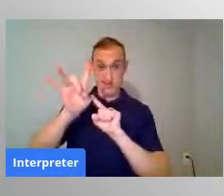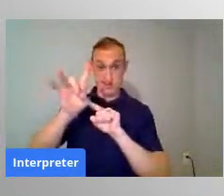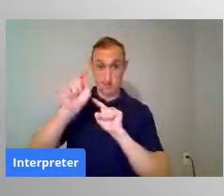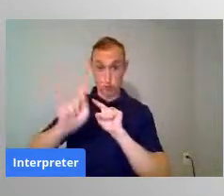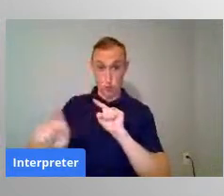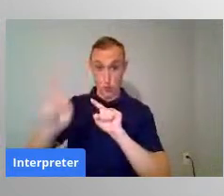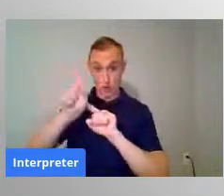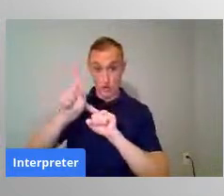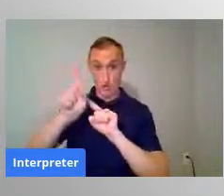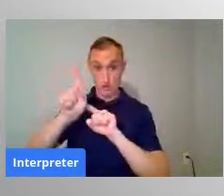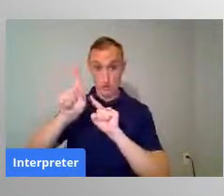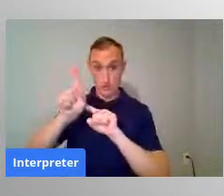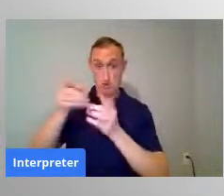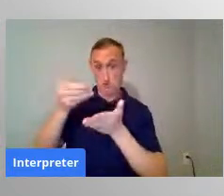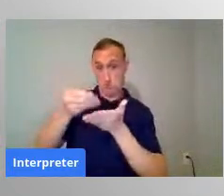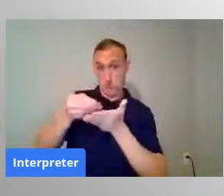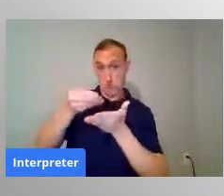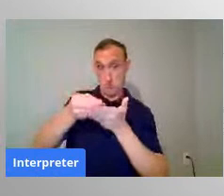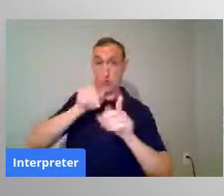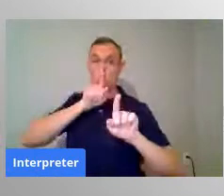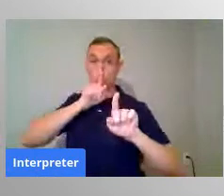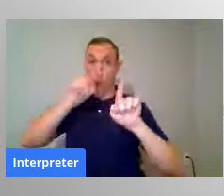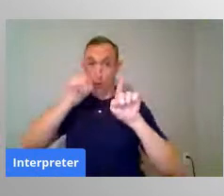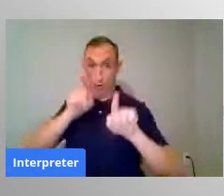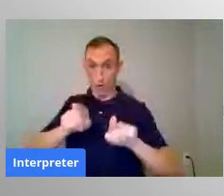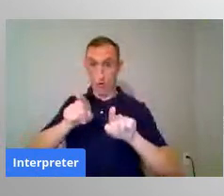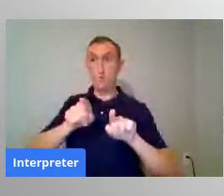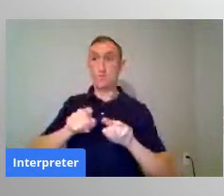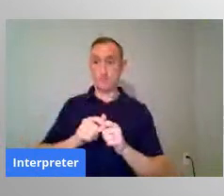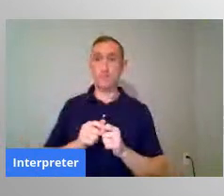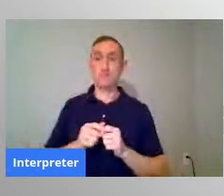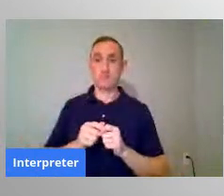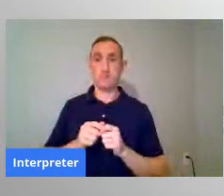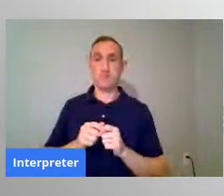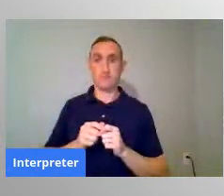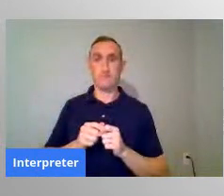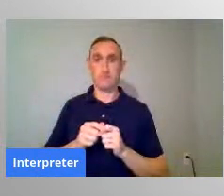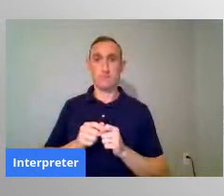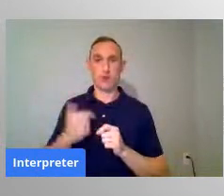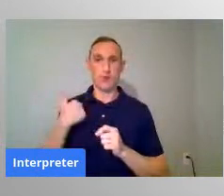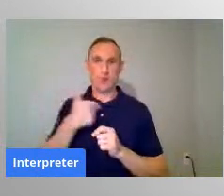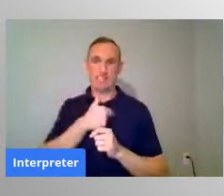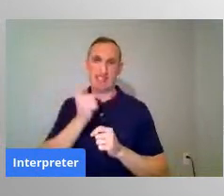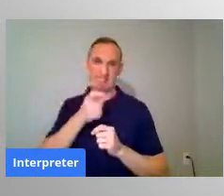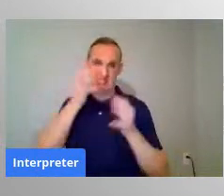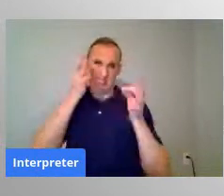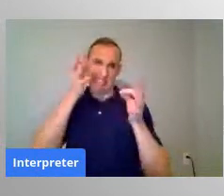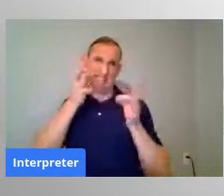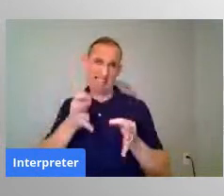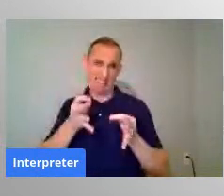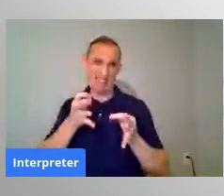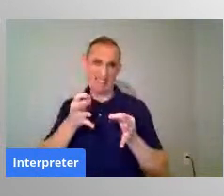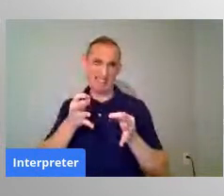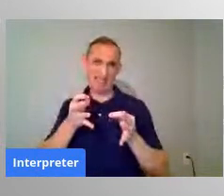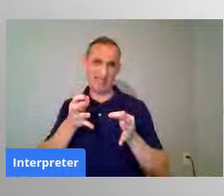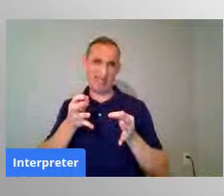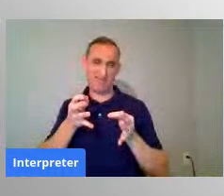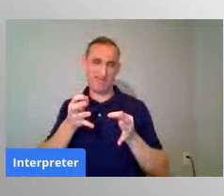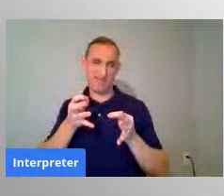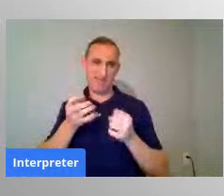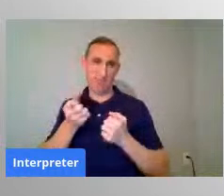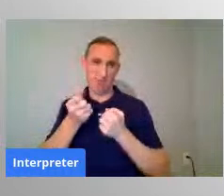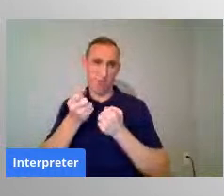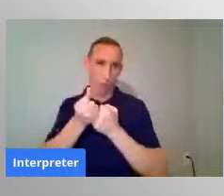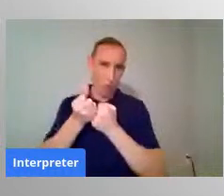8.1, and this is our financial report that we'll need to take action on. Dr. Thomas and Mr. Schooneman.